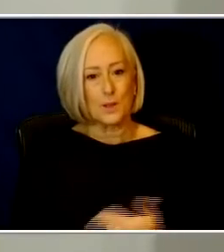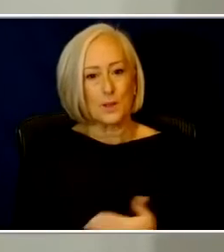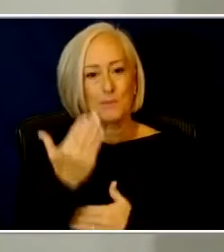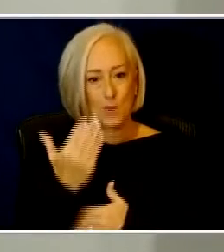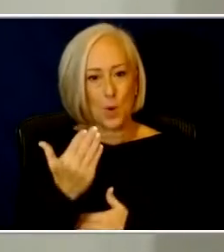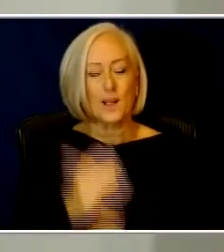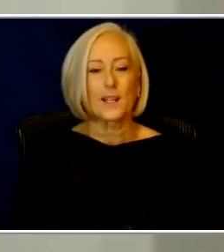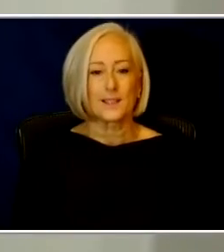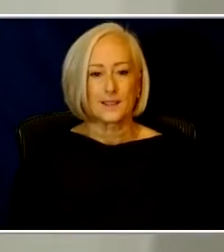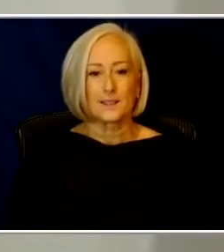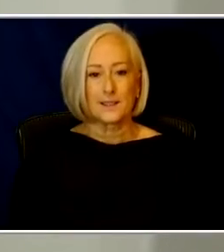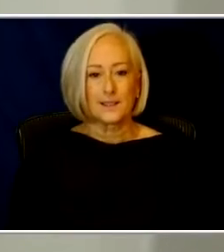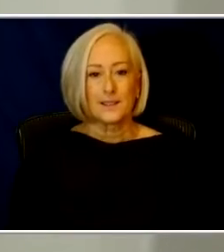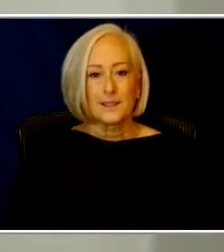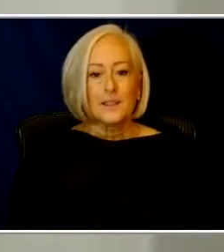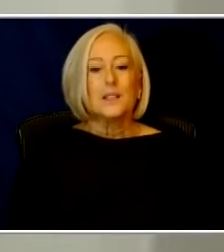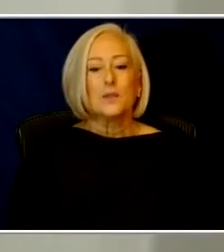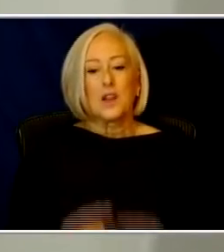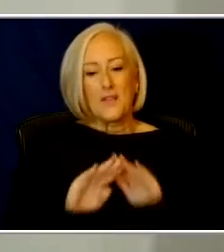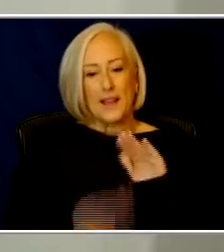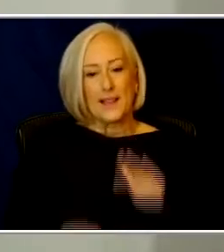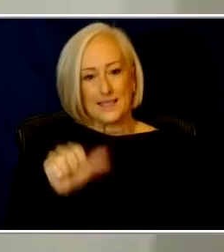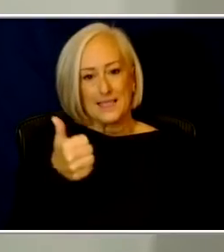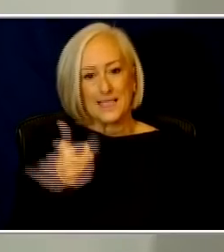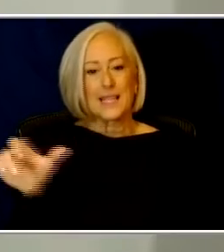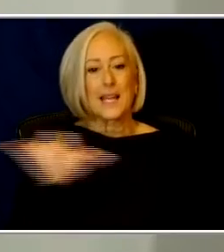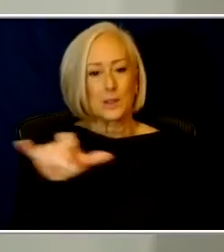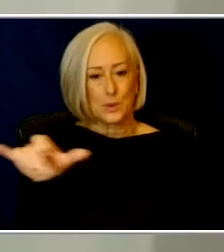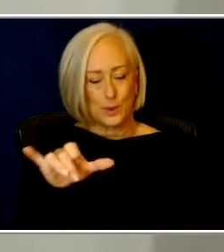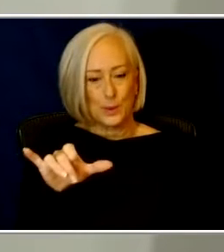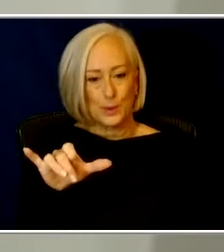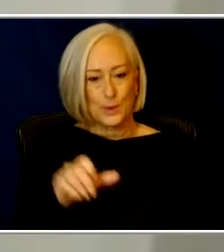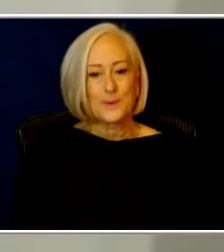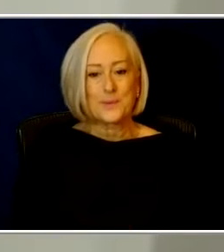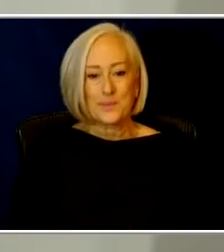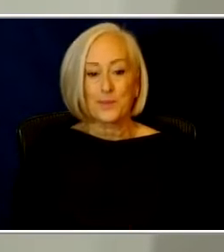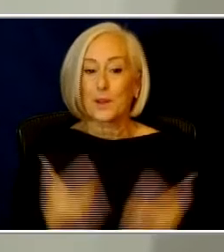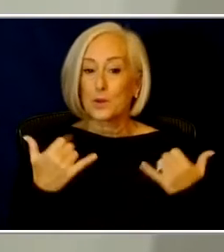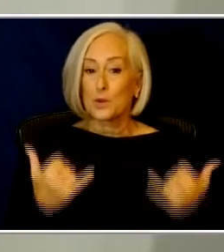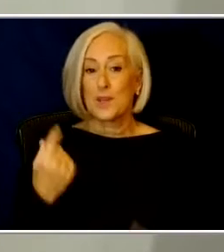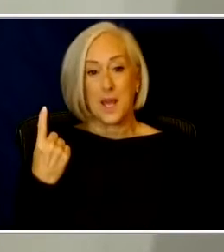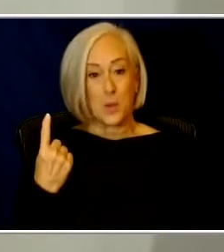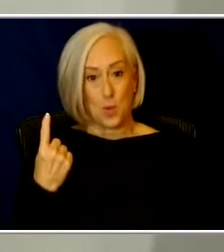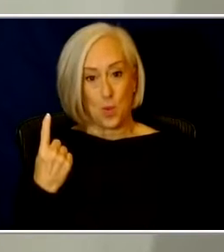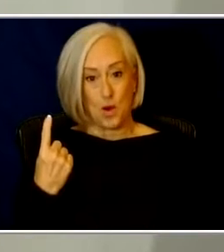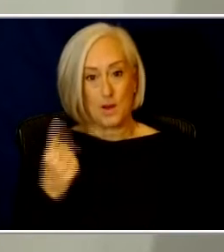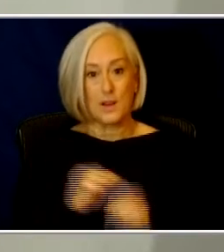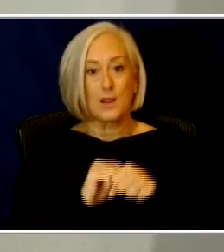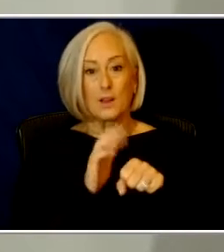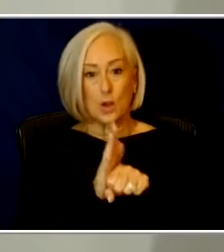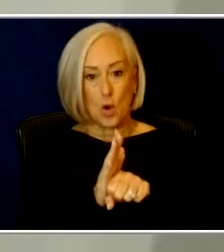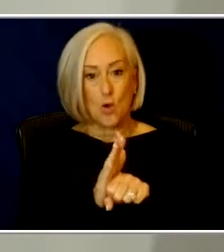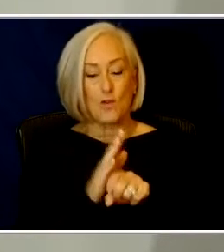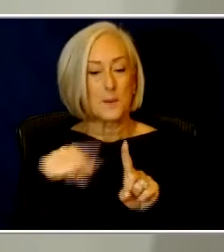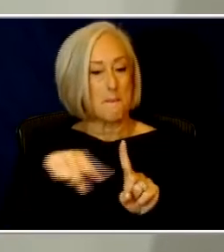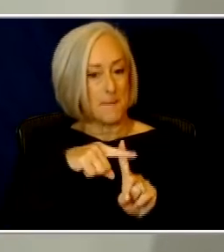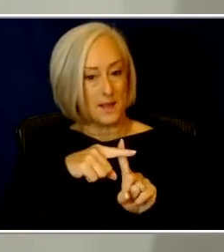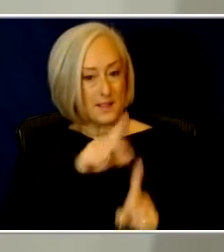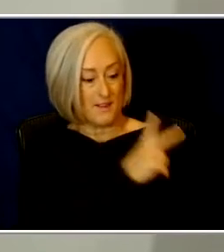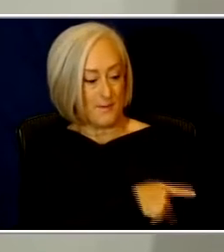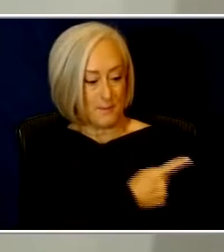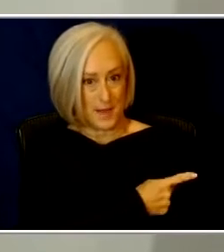been kind of in the single digits as well. So today we just have one COVID positive patient,